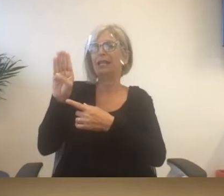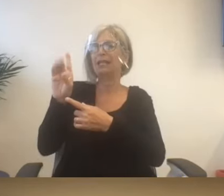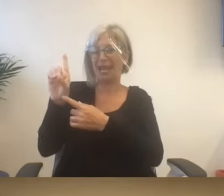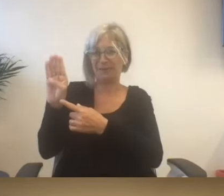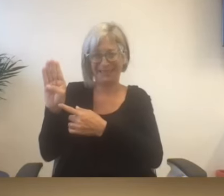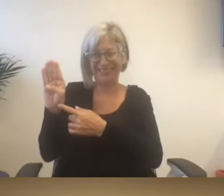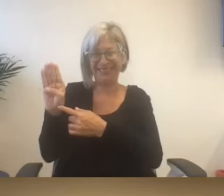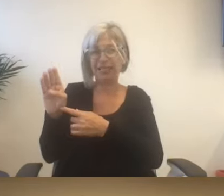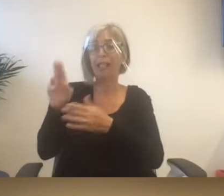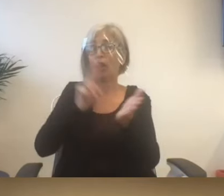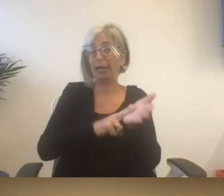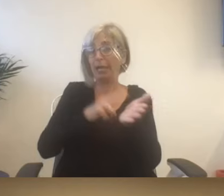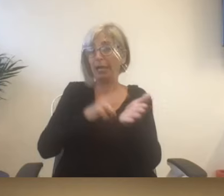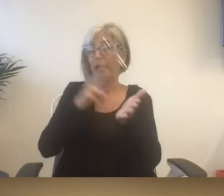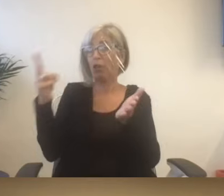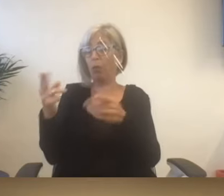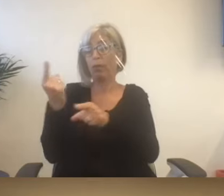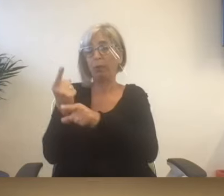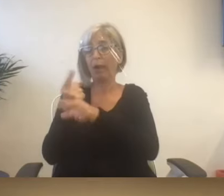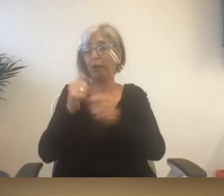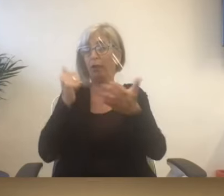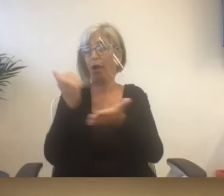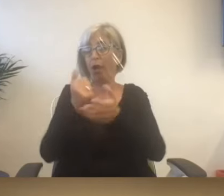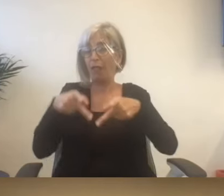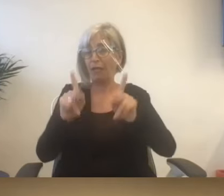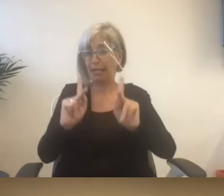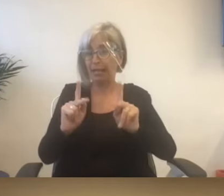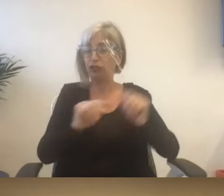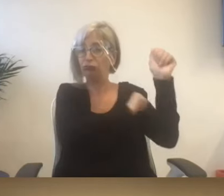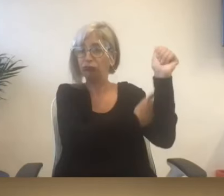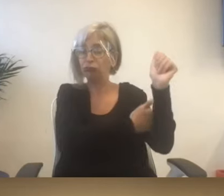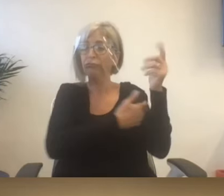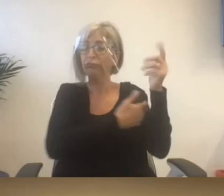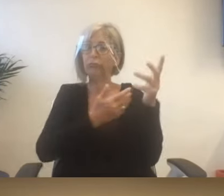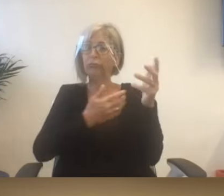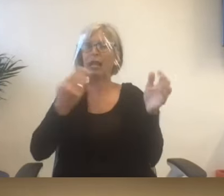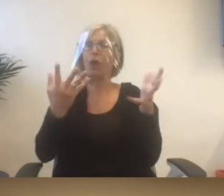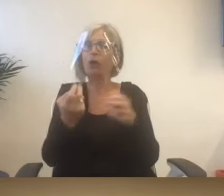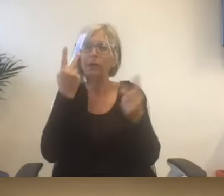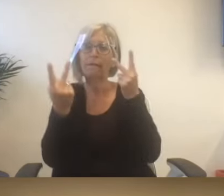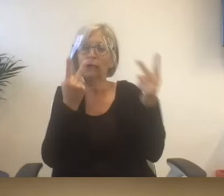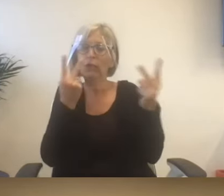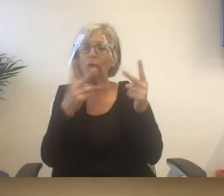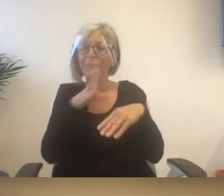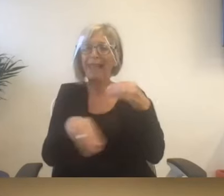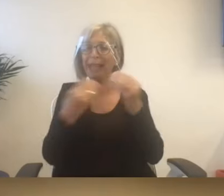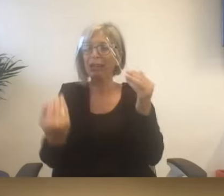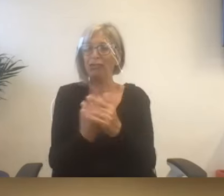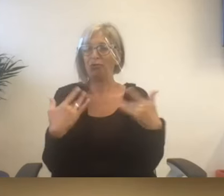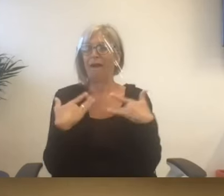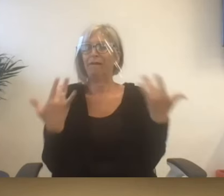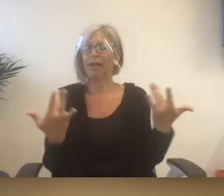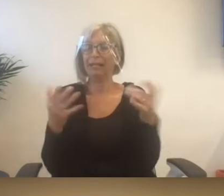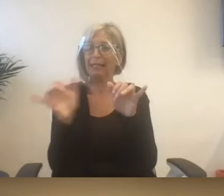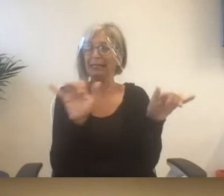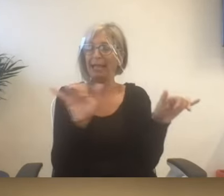with proper authentication. I wanted users to be able to view all events and be able to create a new one. And I also wanted those same users to be